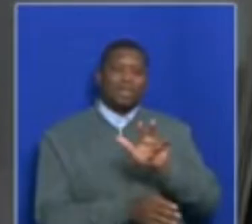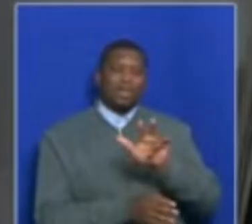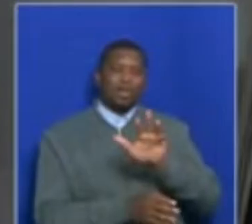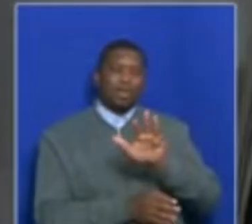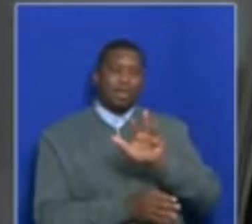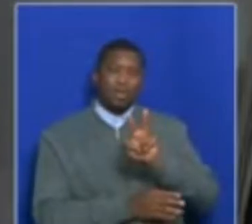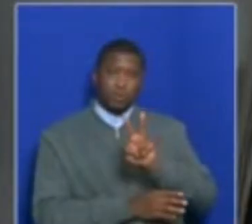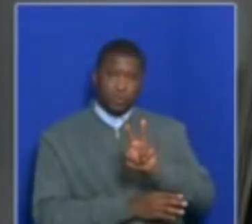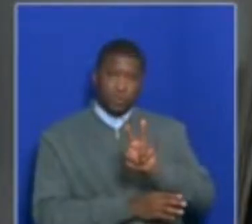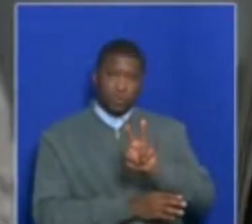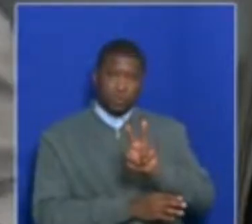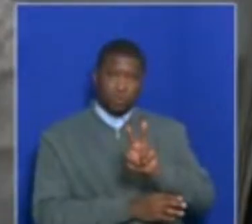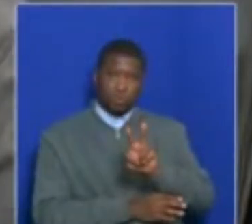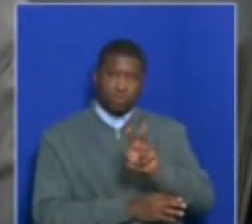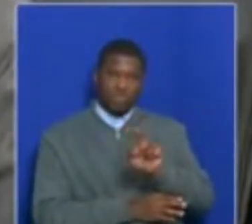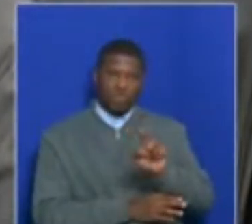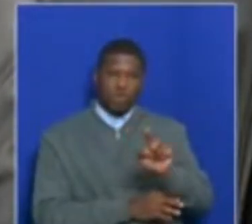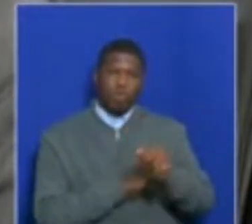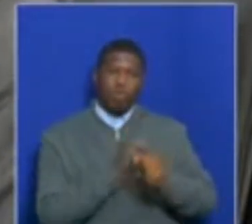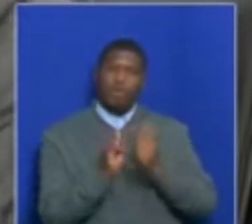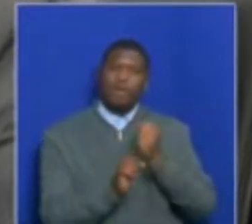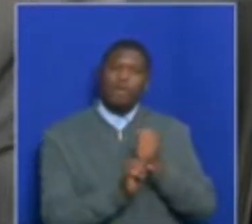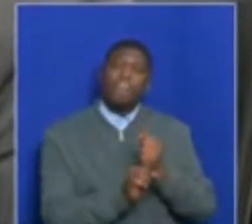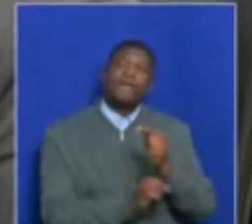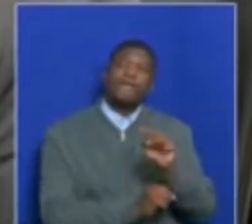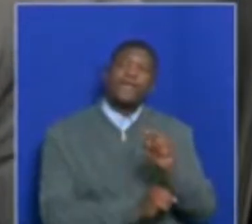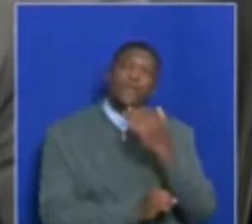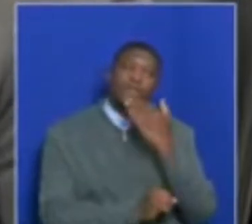of file 3.